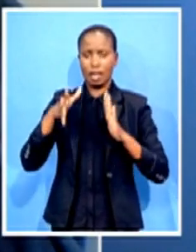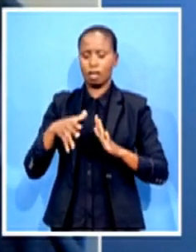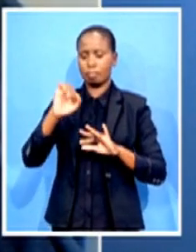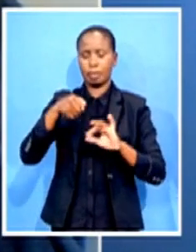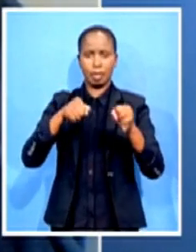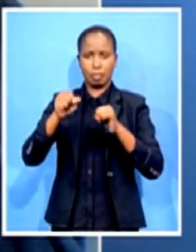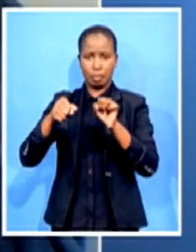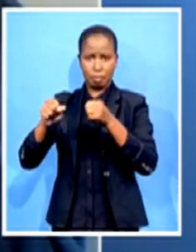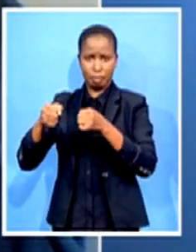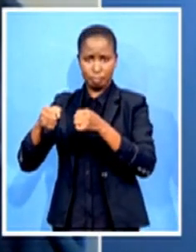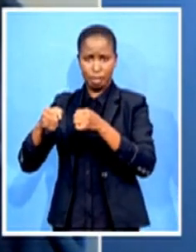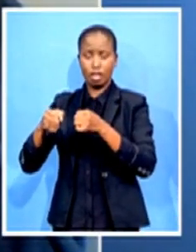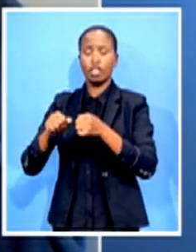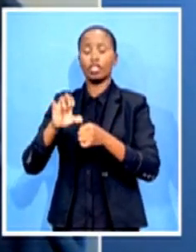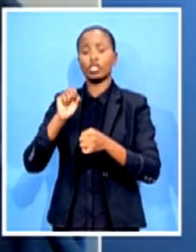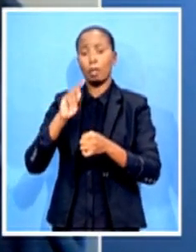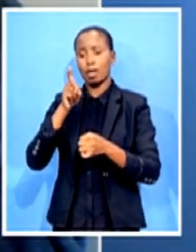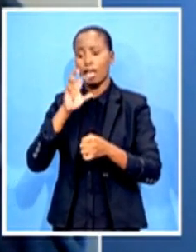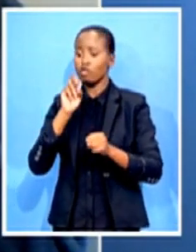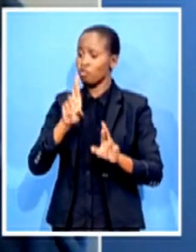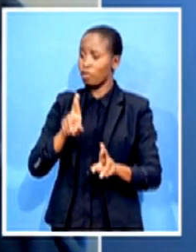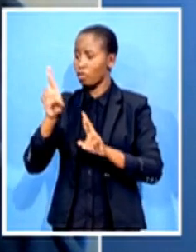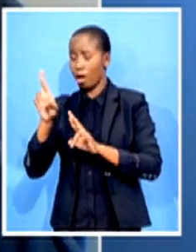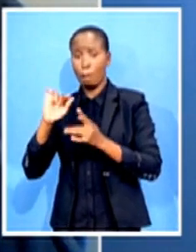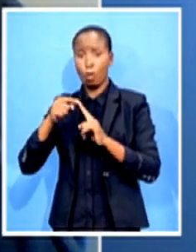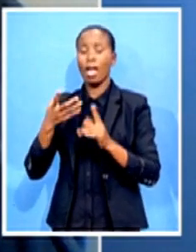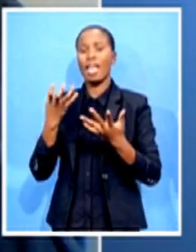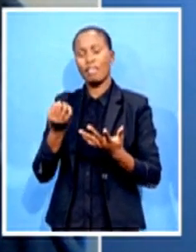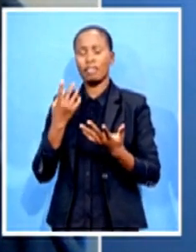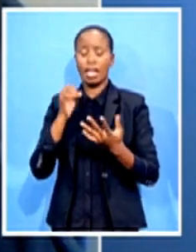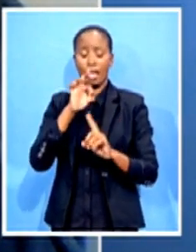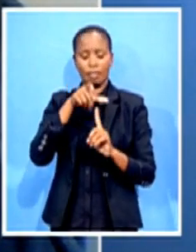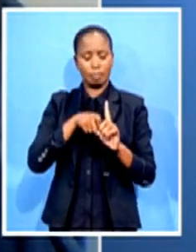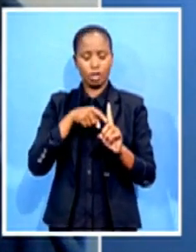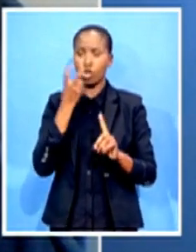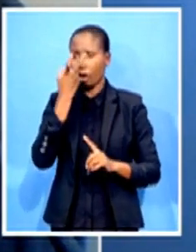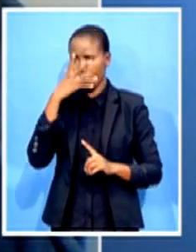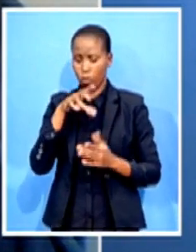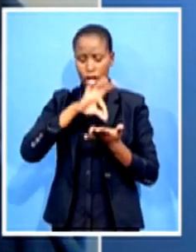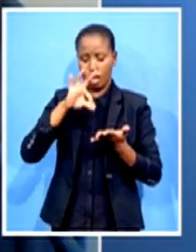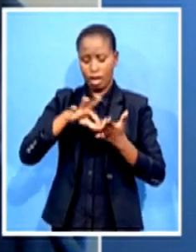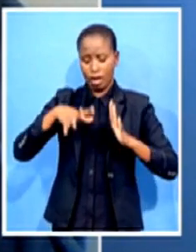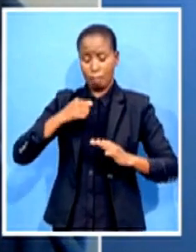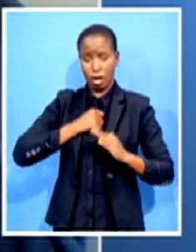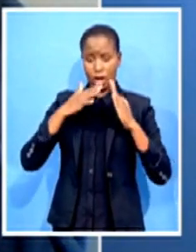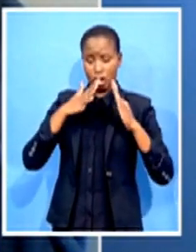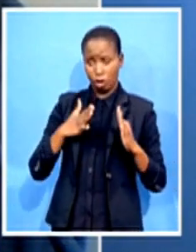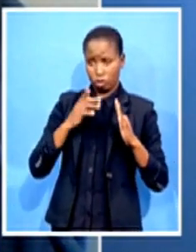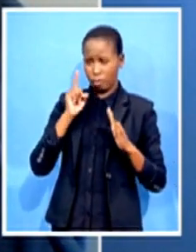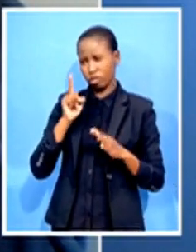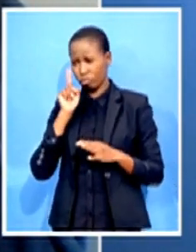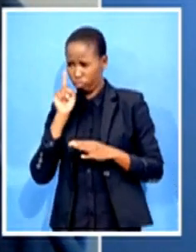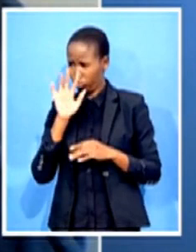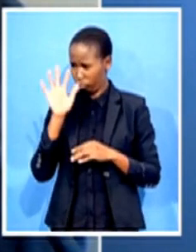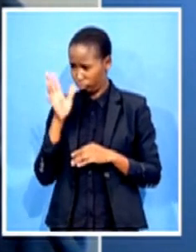when someone appoints a domestic worker. But in reality, obviously, there is no domestic worker that